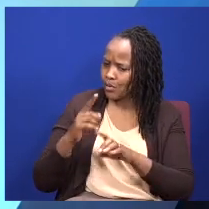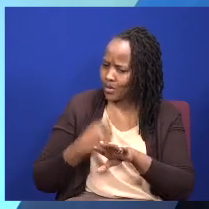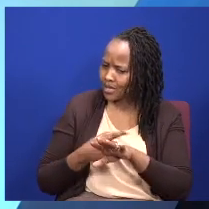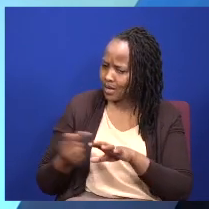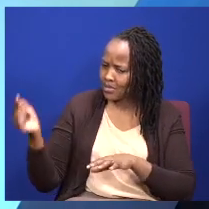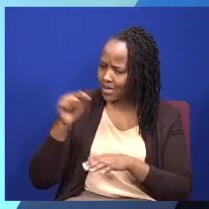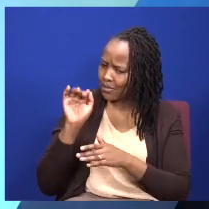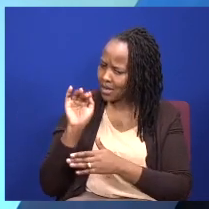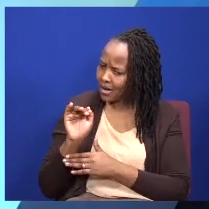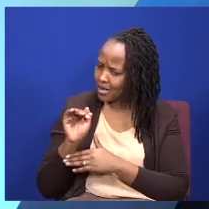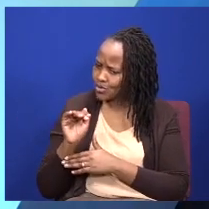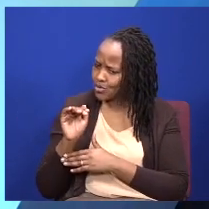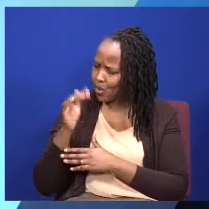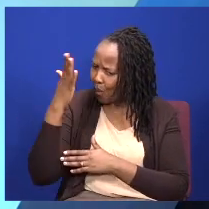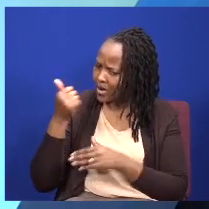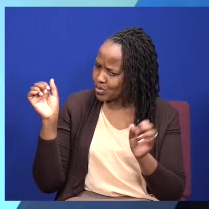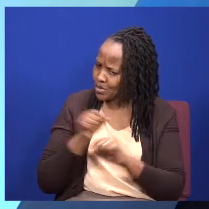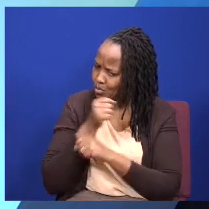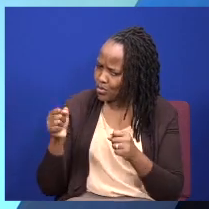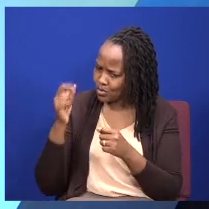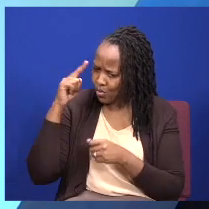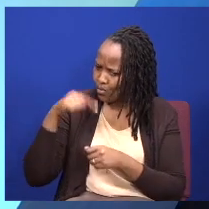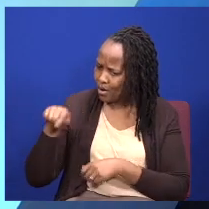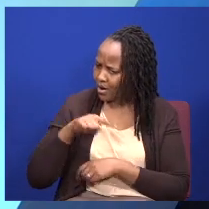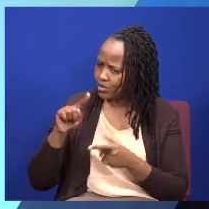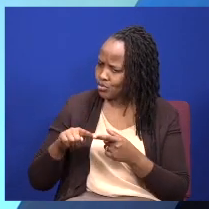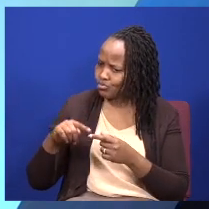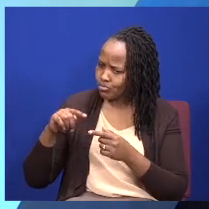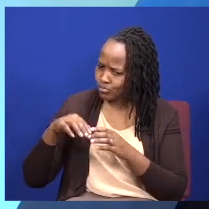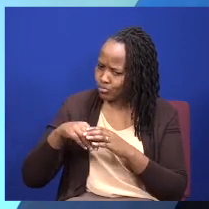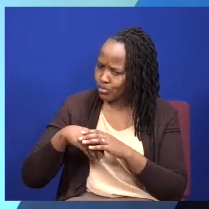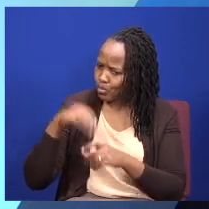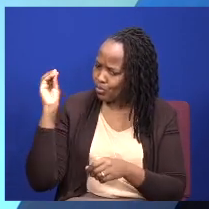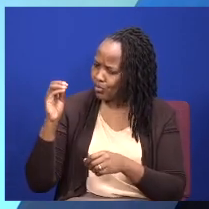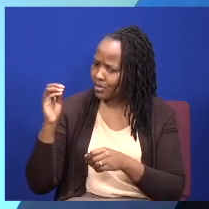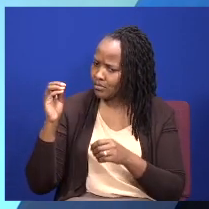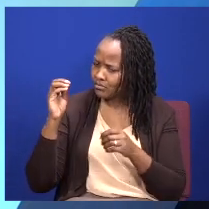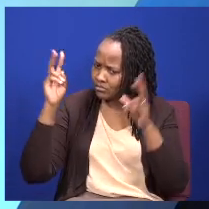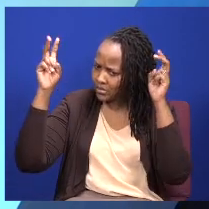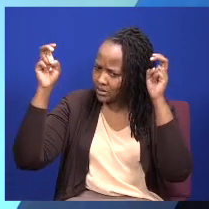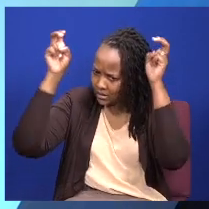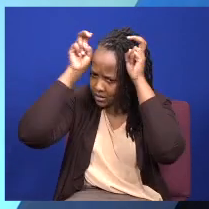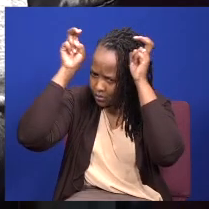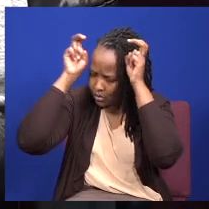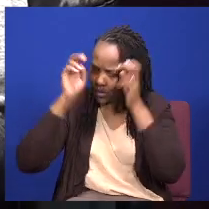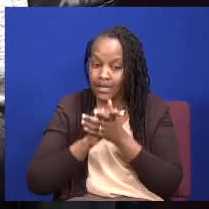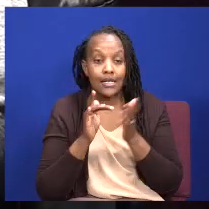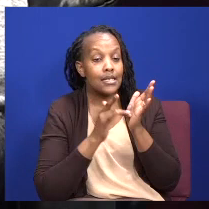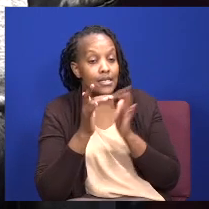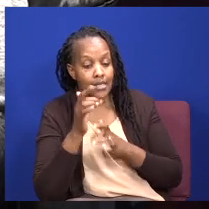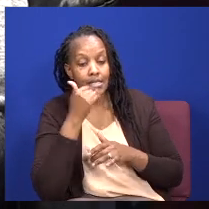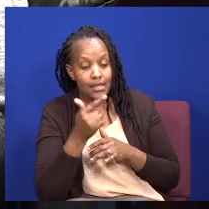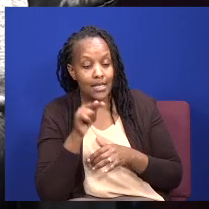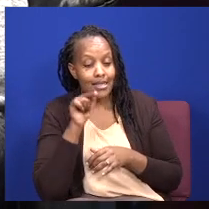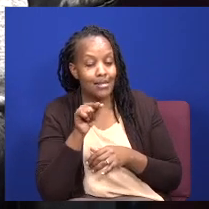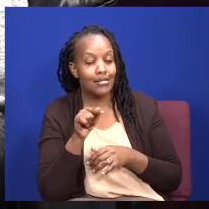and asked, why weren't we able to remove the demon? What did Jesus tell them? Jesus said that this kind can only come out